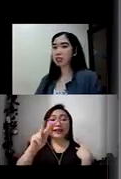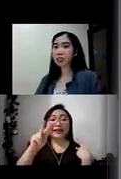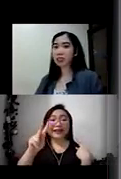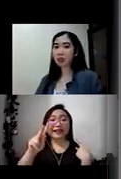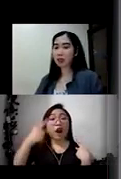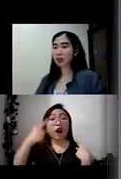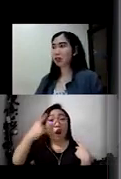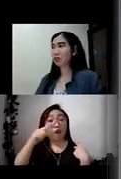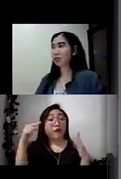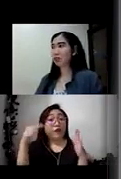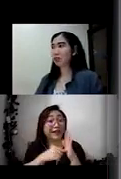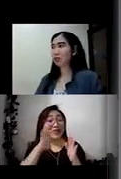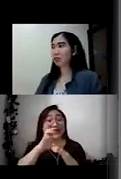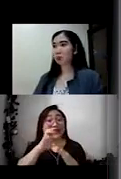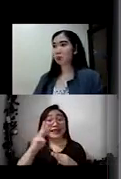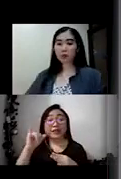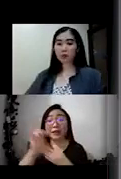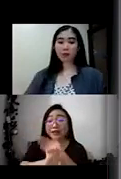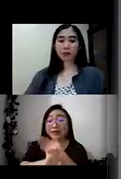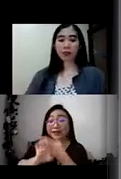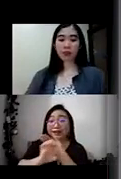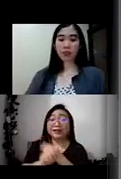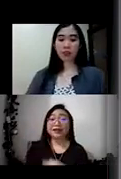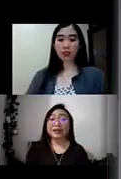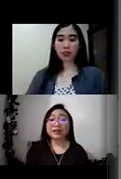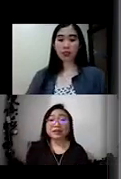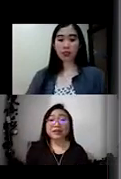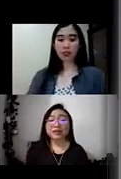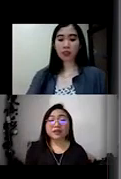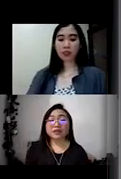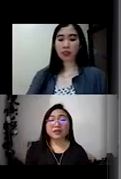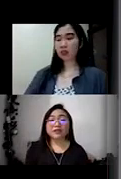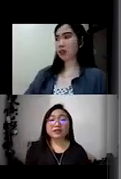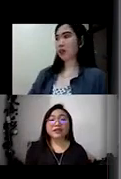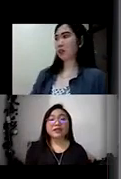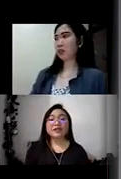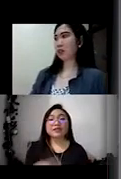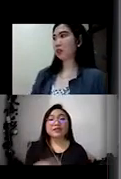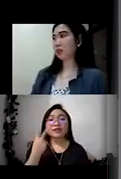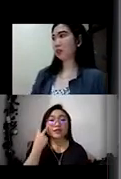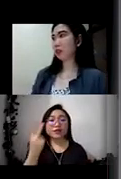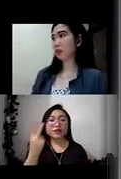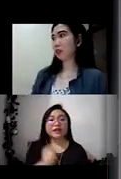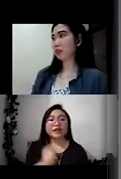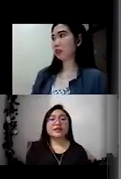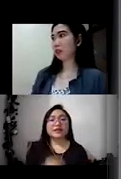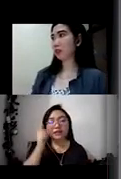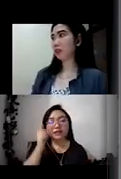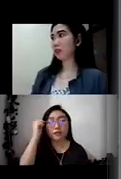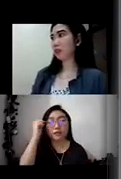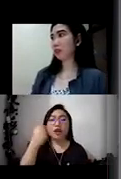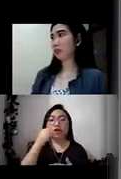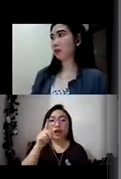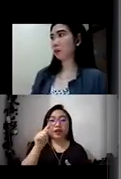this email. So check this. Yari, yan. Then done.